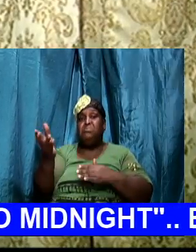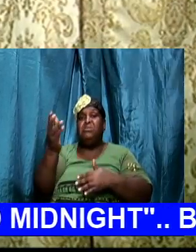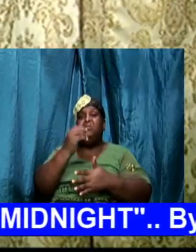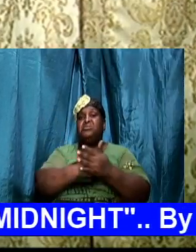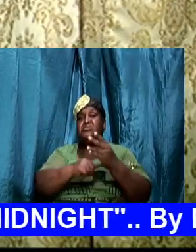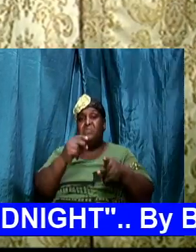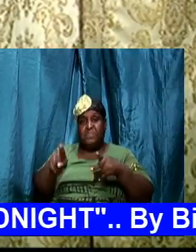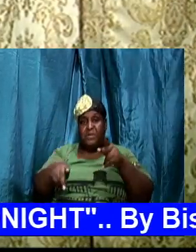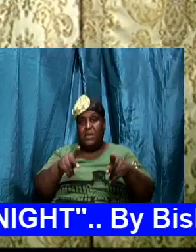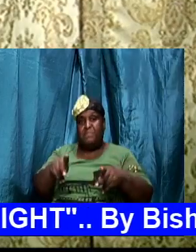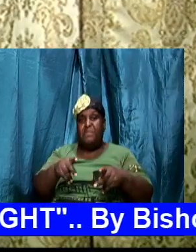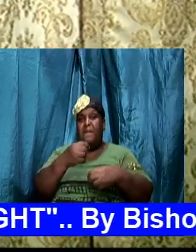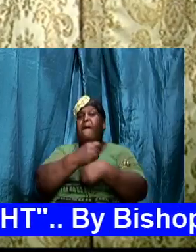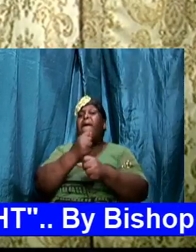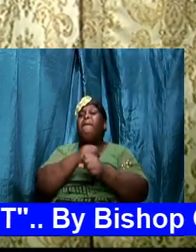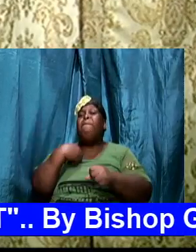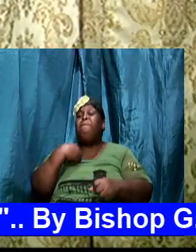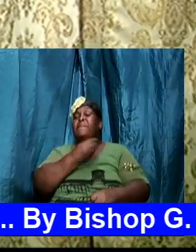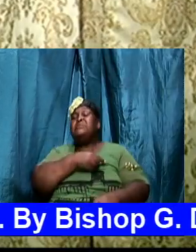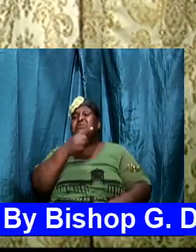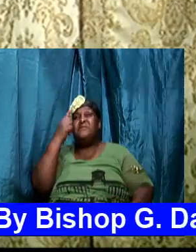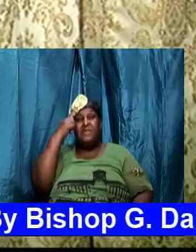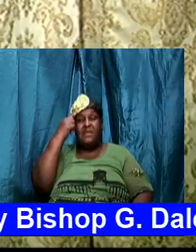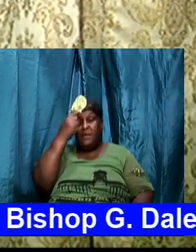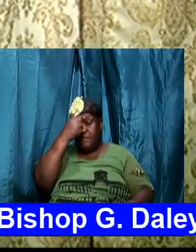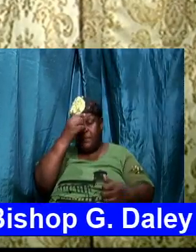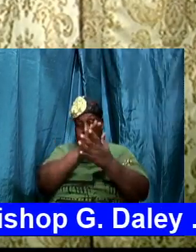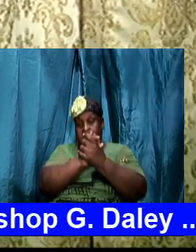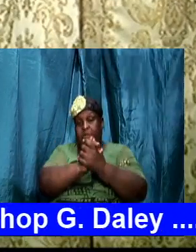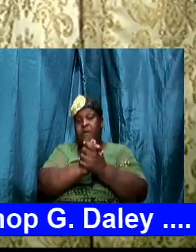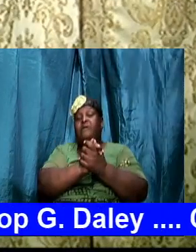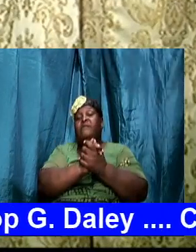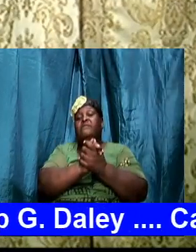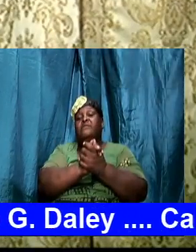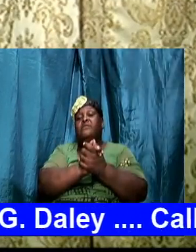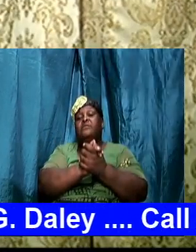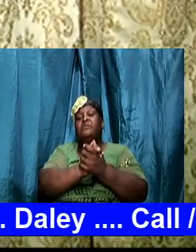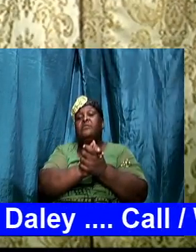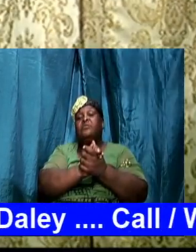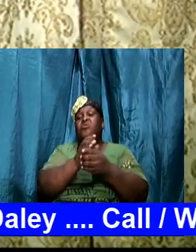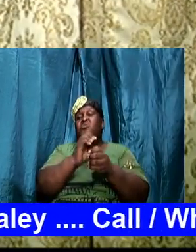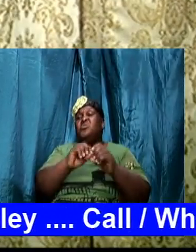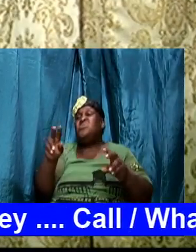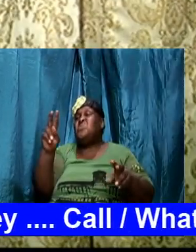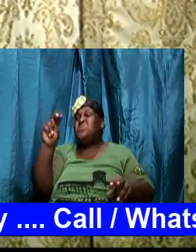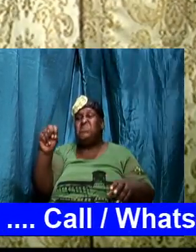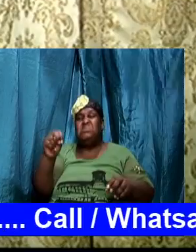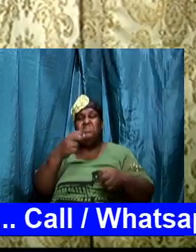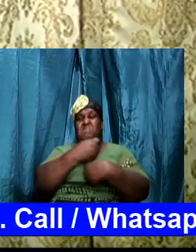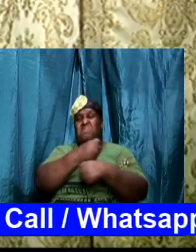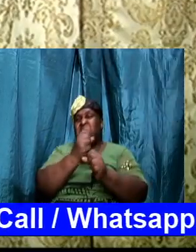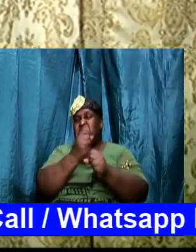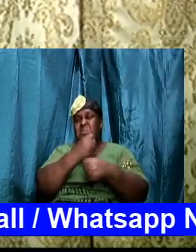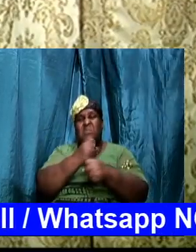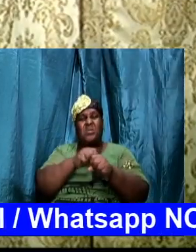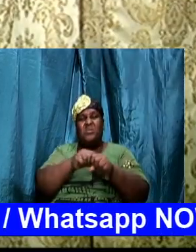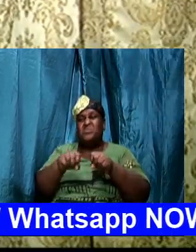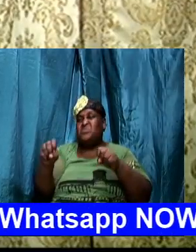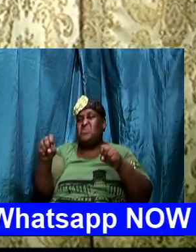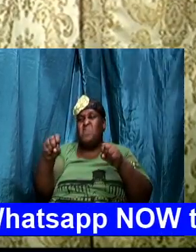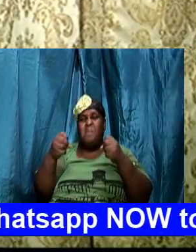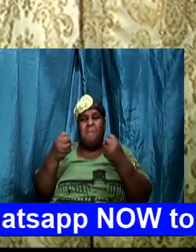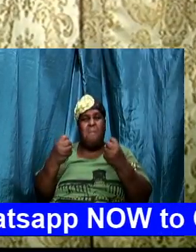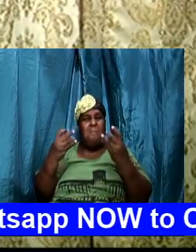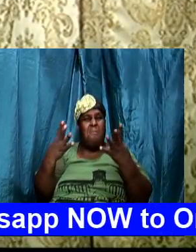us to think and to believe that we don't need to make so much fuss about the Word of